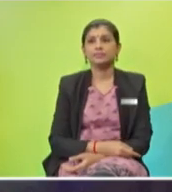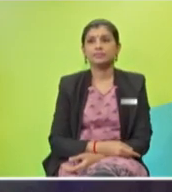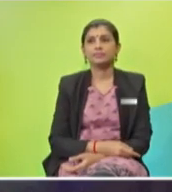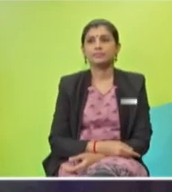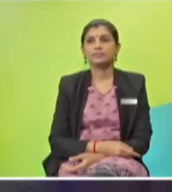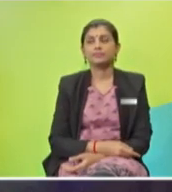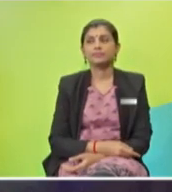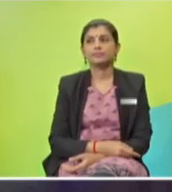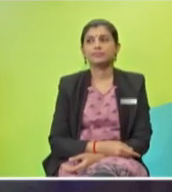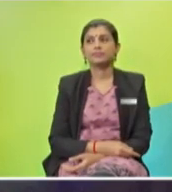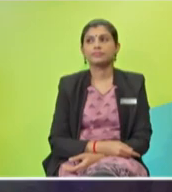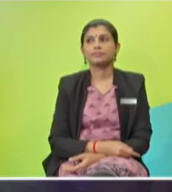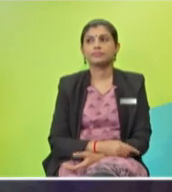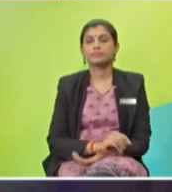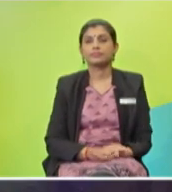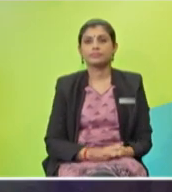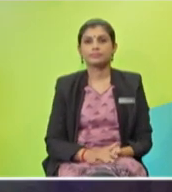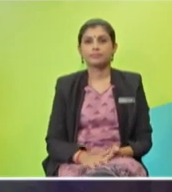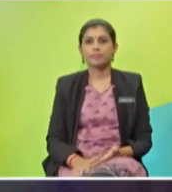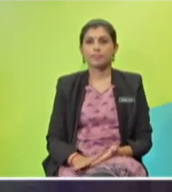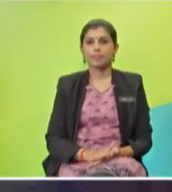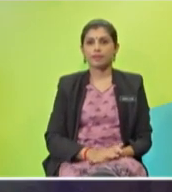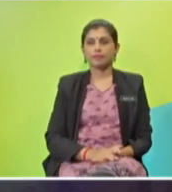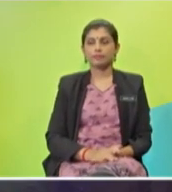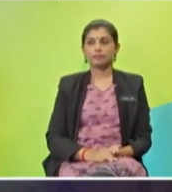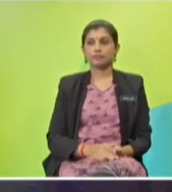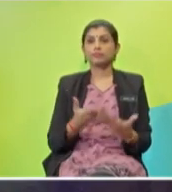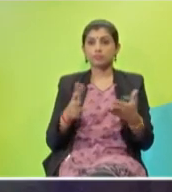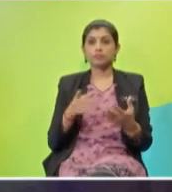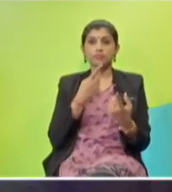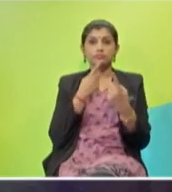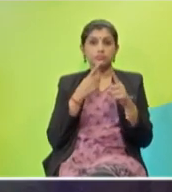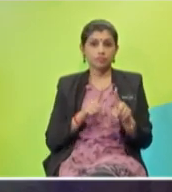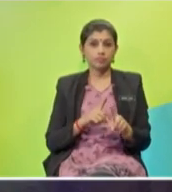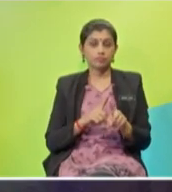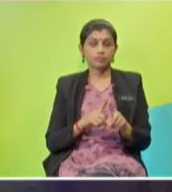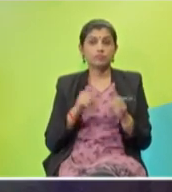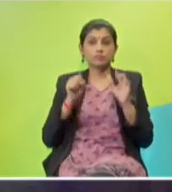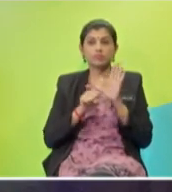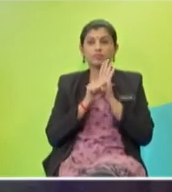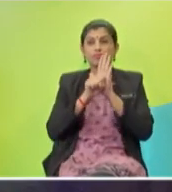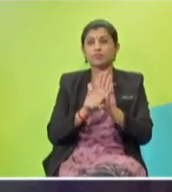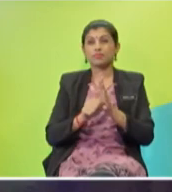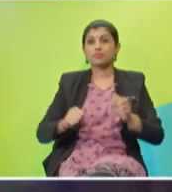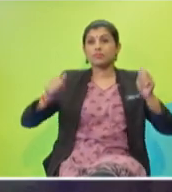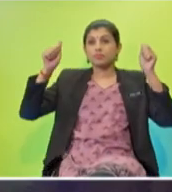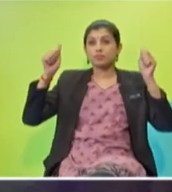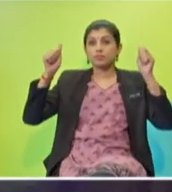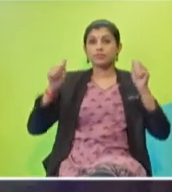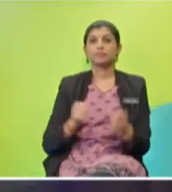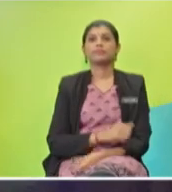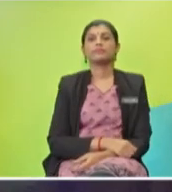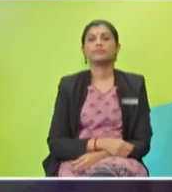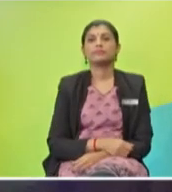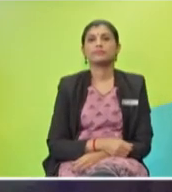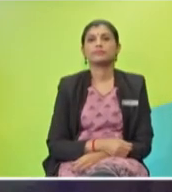Okay. Let the magic happen. Okay, and if you are already ready with your answer, remember to show your answer to the camera, okay? So teacher can check